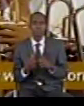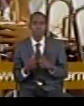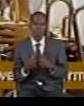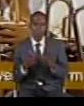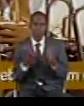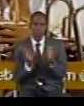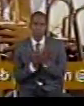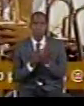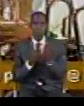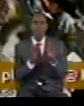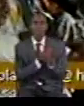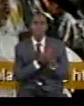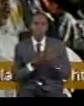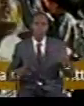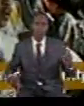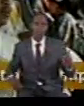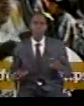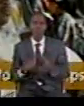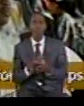Praise the Lord!